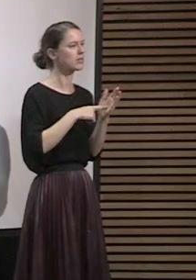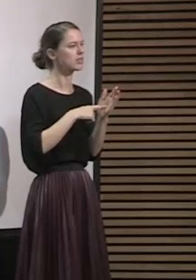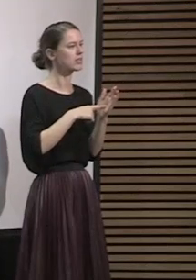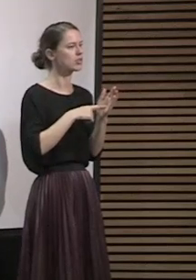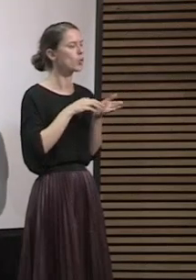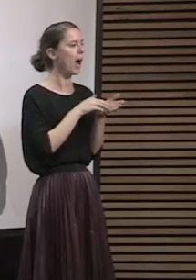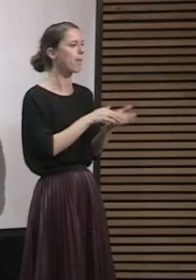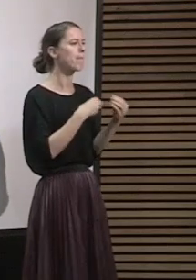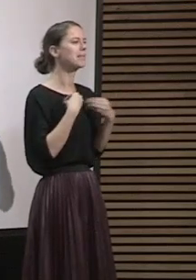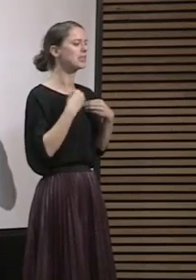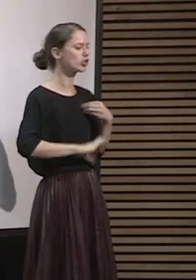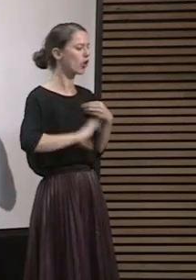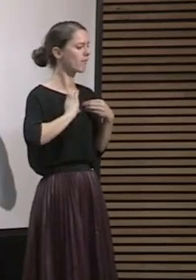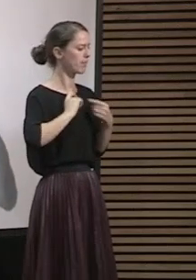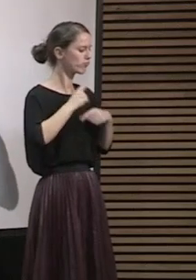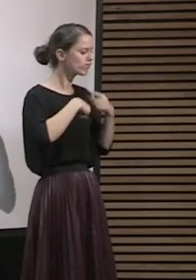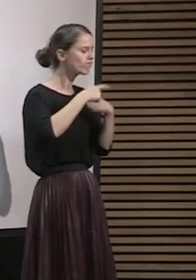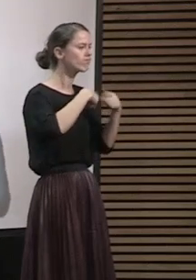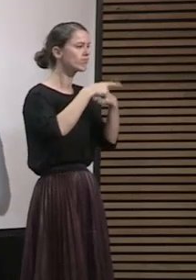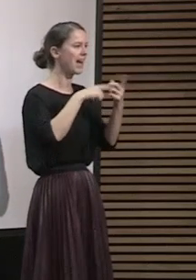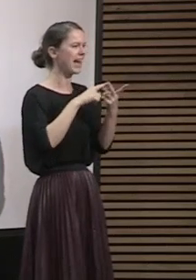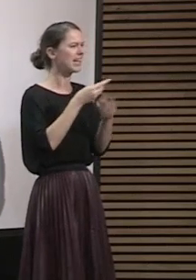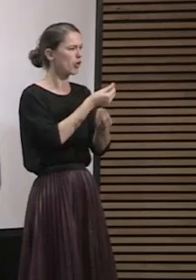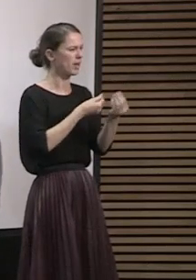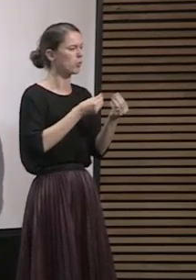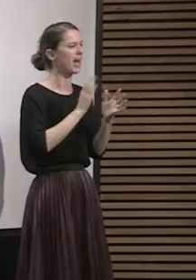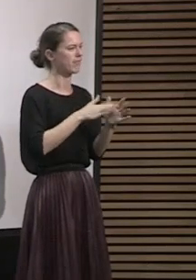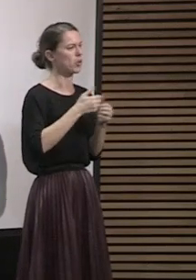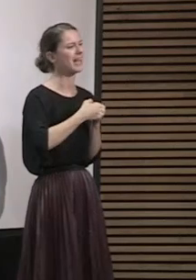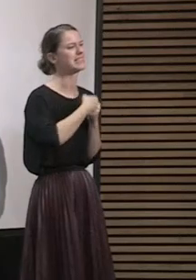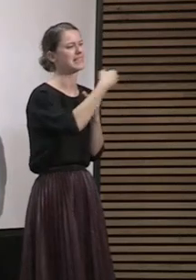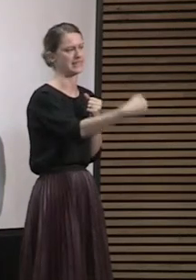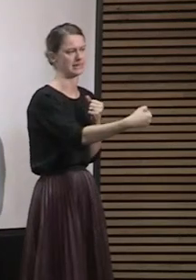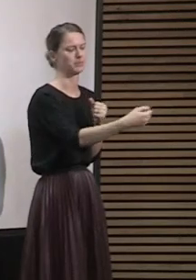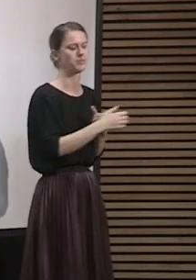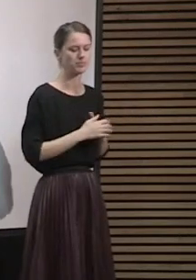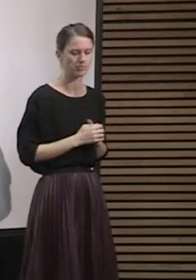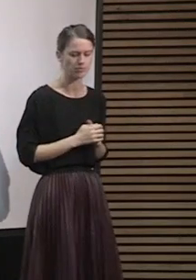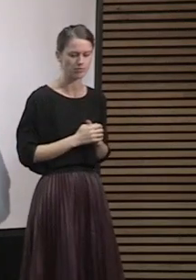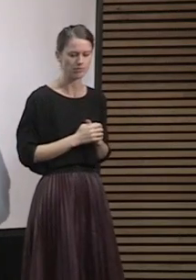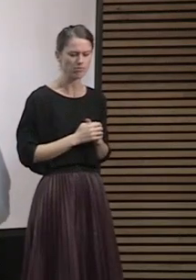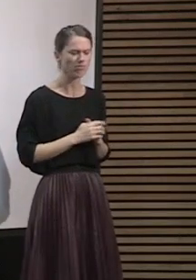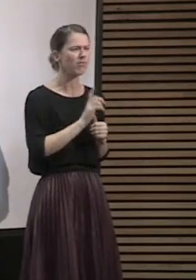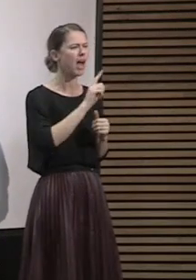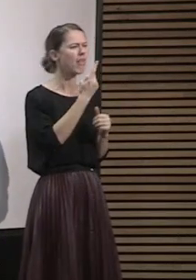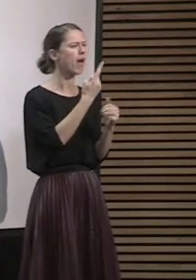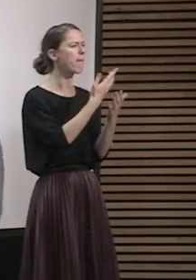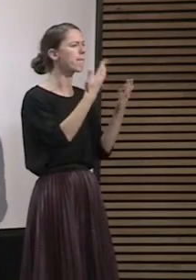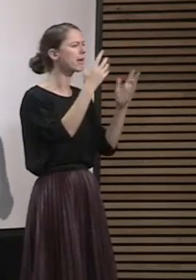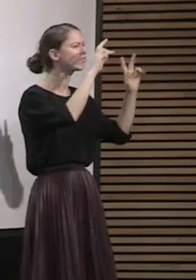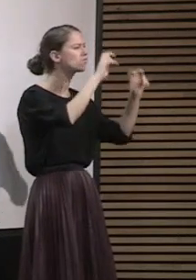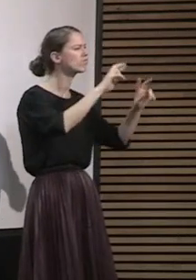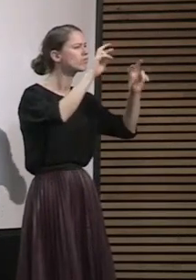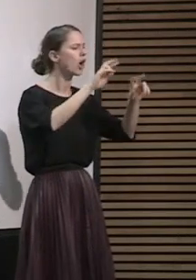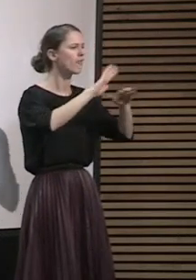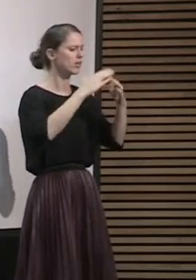but also for those pure economic reasons to be able to do this. When it comes to the bigger studies around the